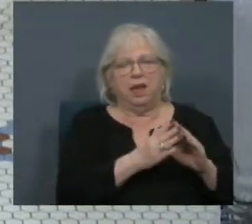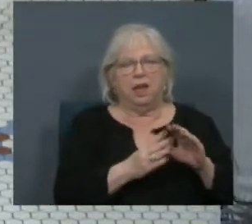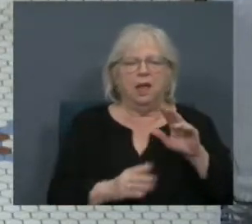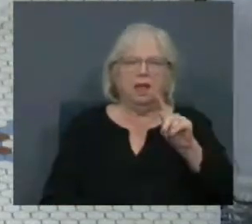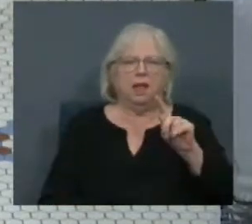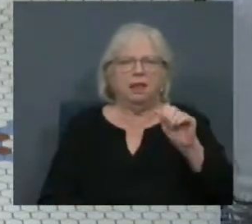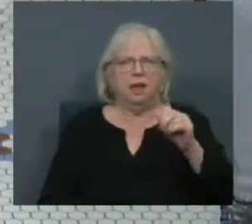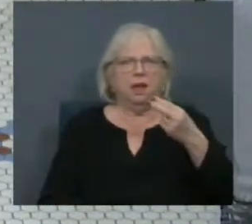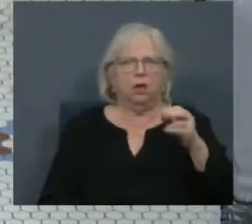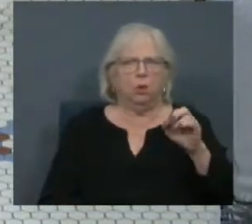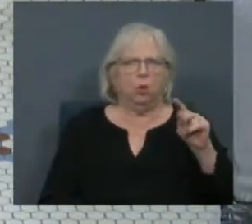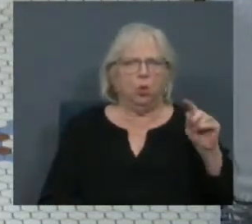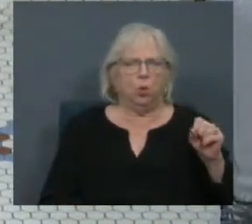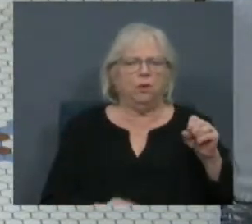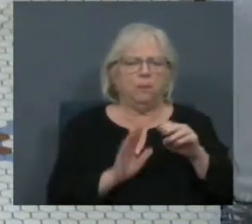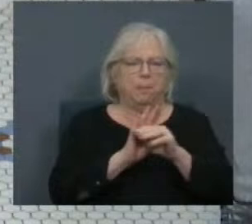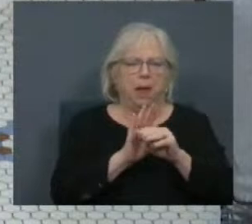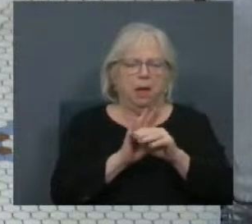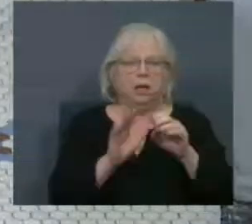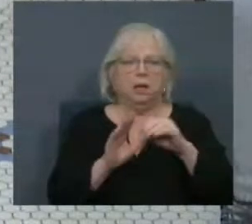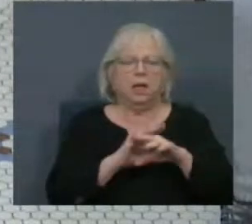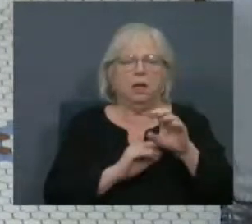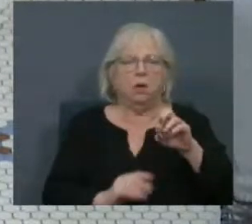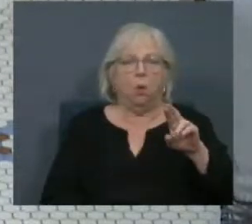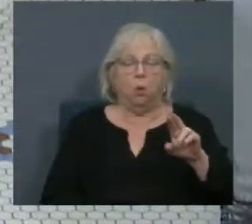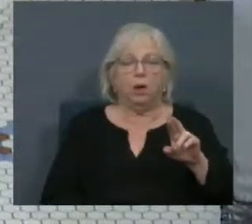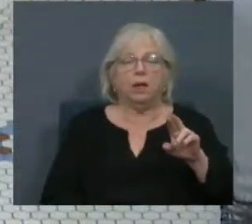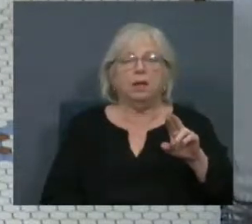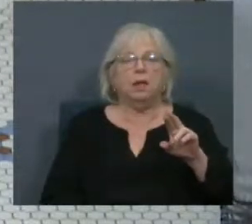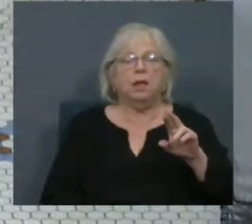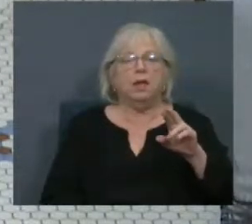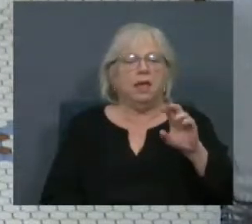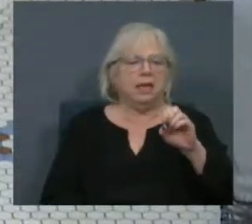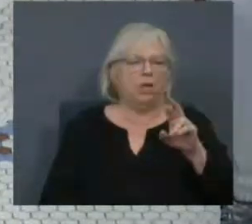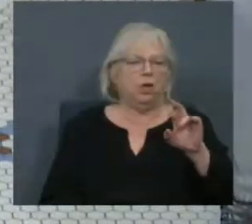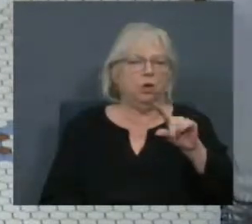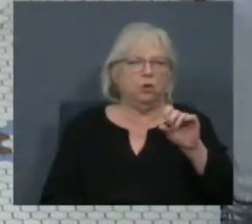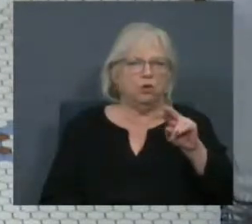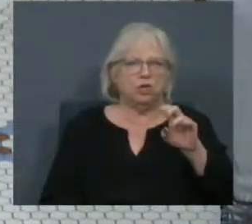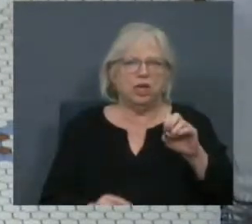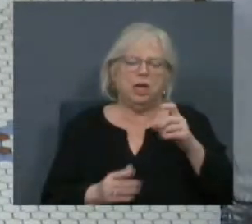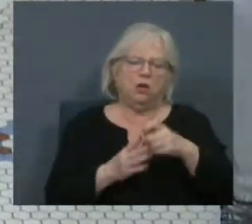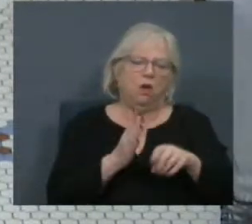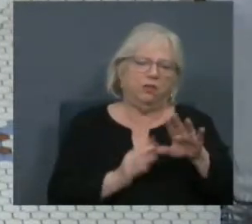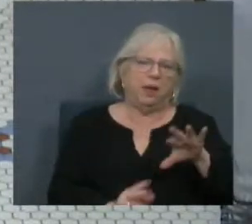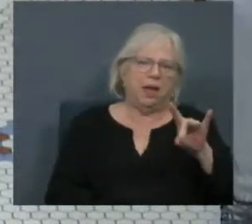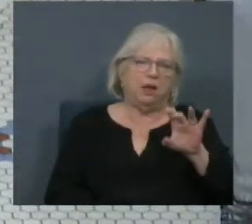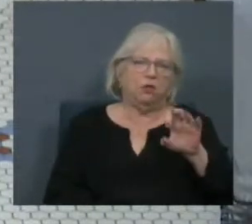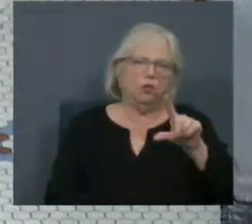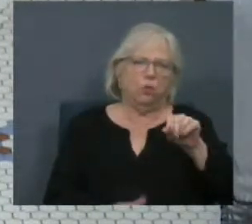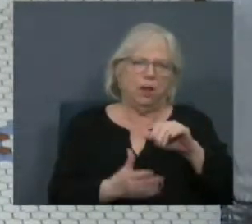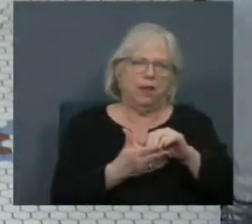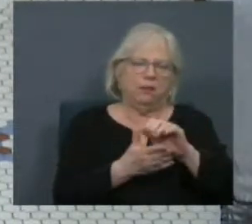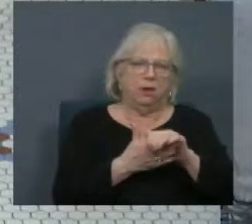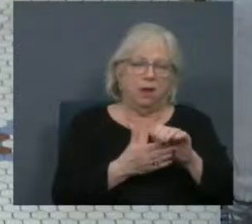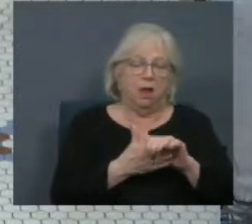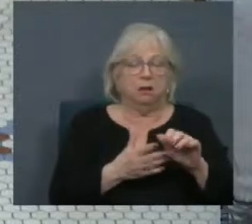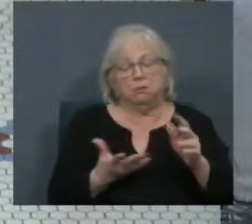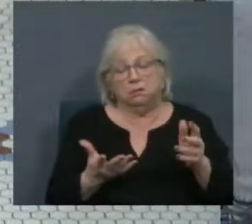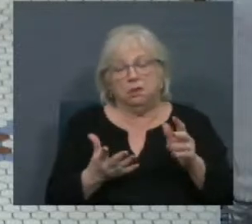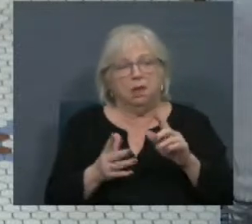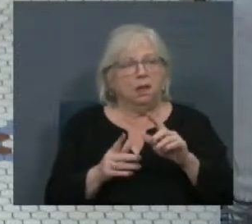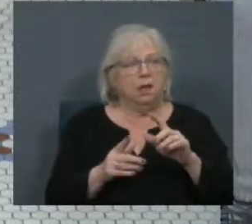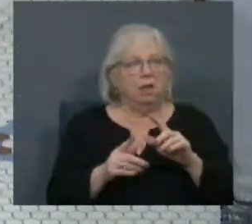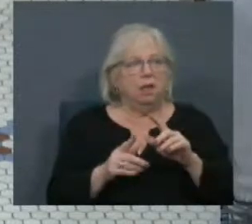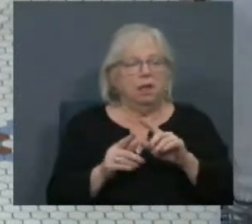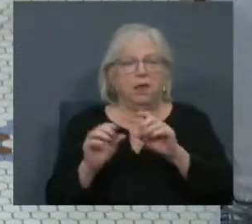Eugene, Oregon. It costs the city of Eugene $820,000. The organization itself